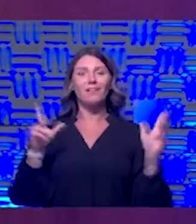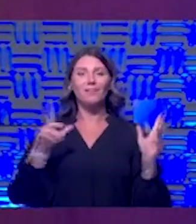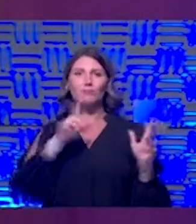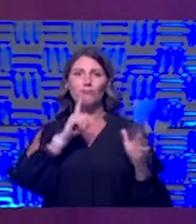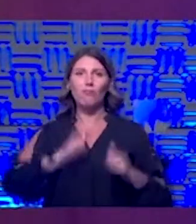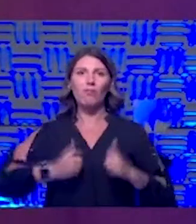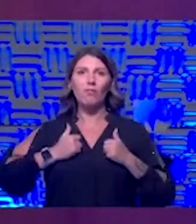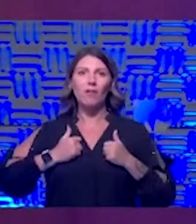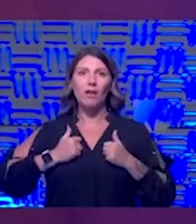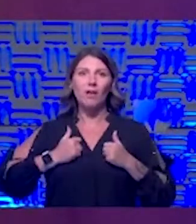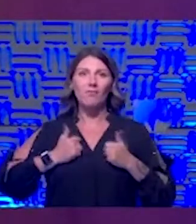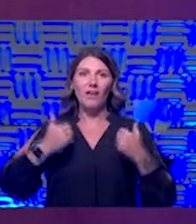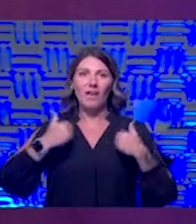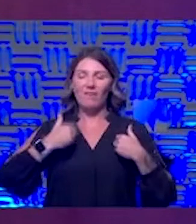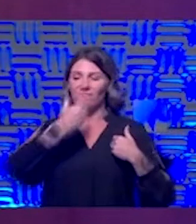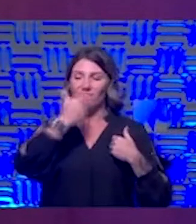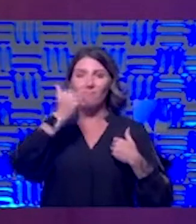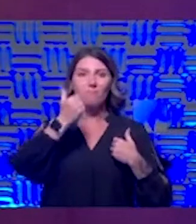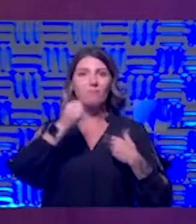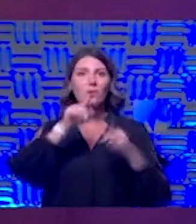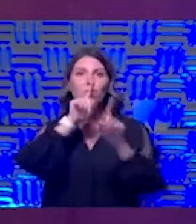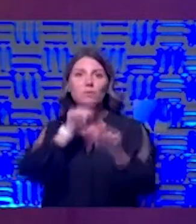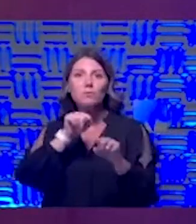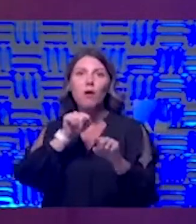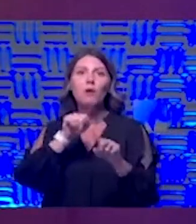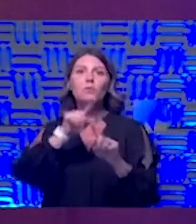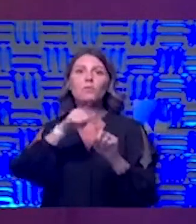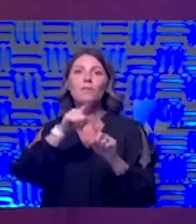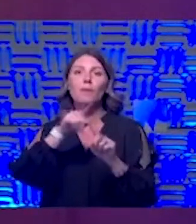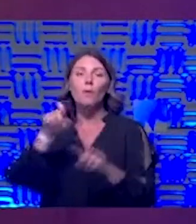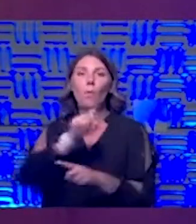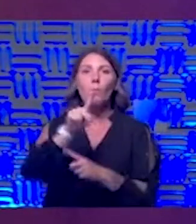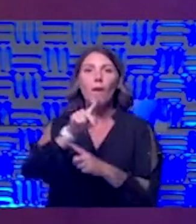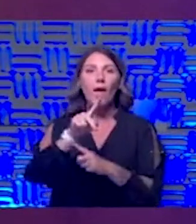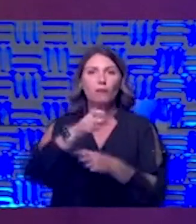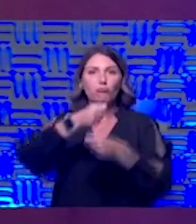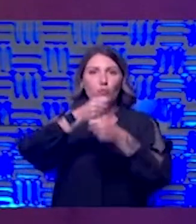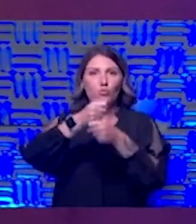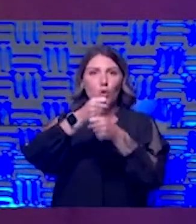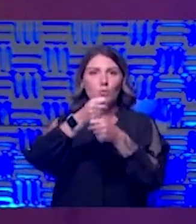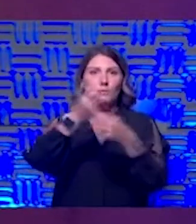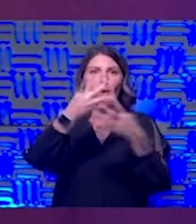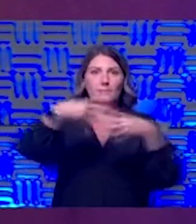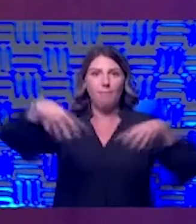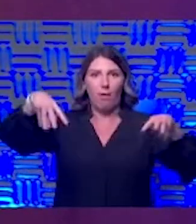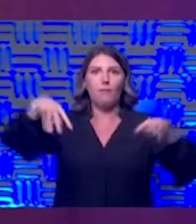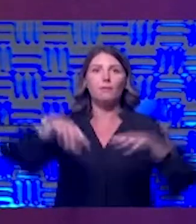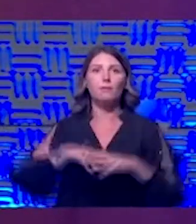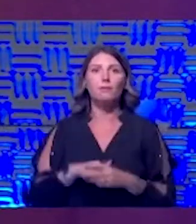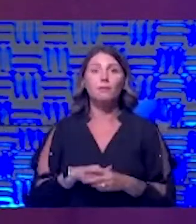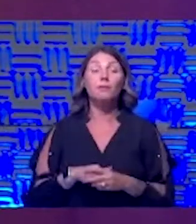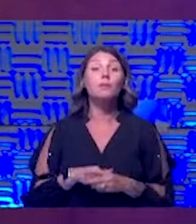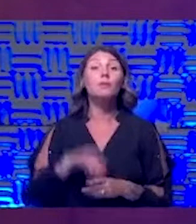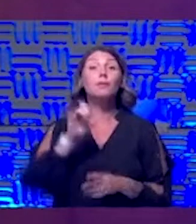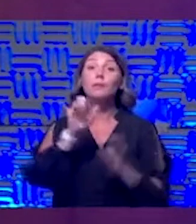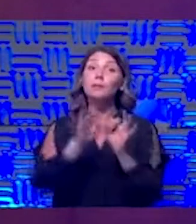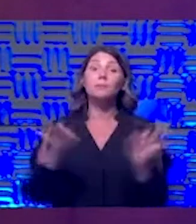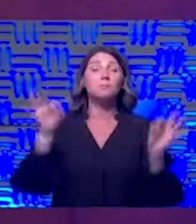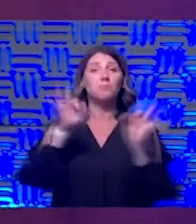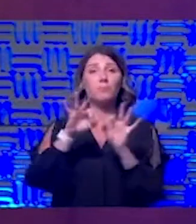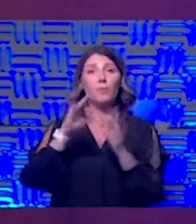mature responses when they return to the protest line. And I think that's really the key part of, we need